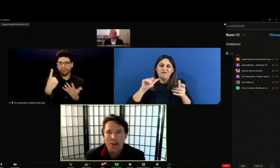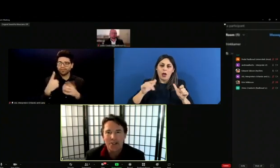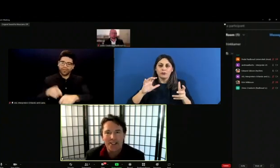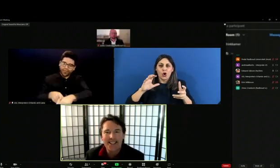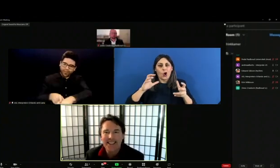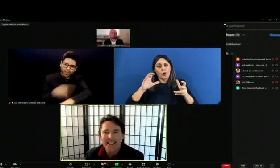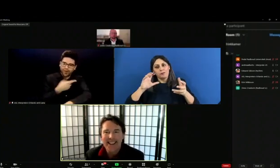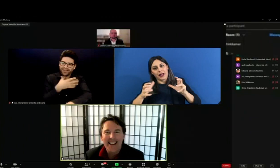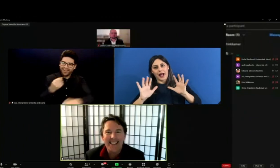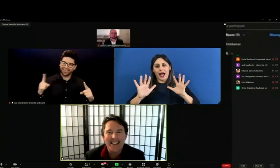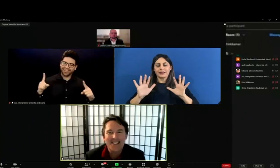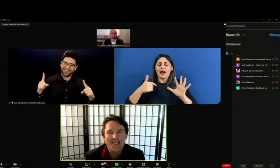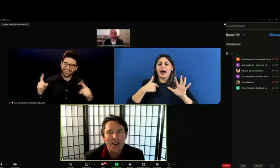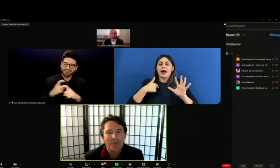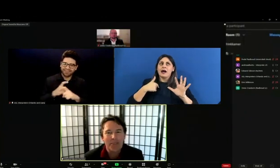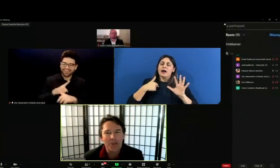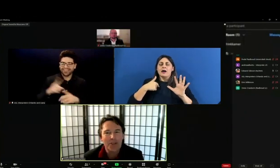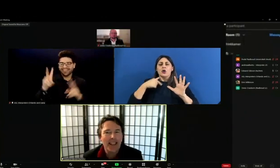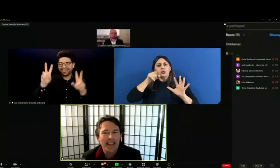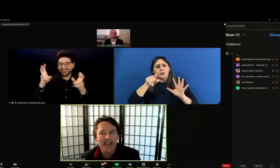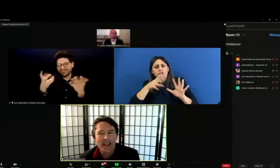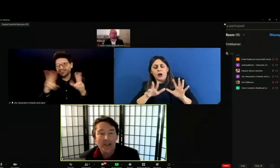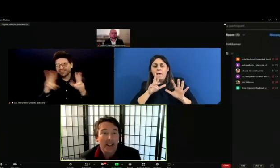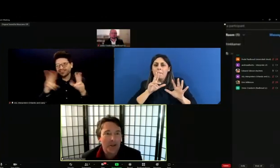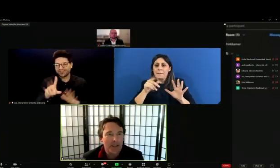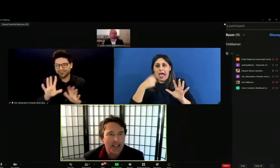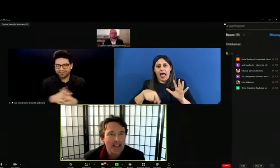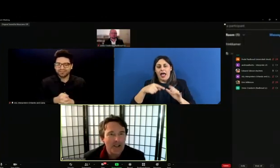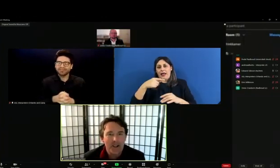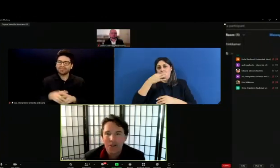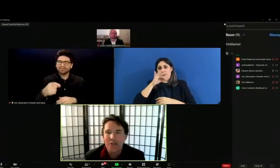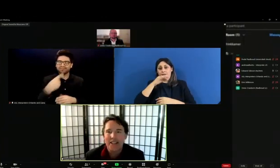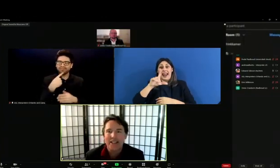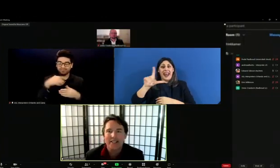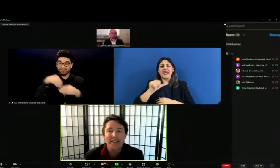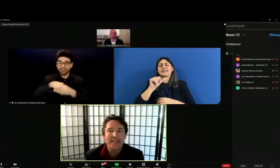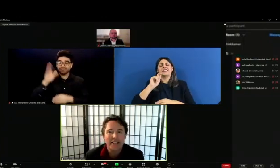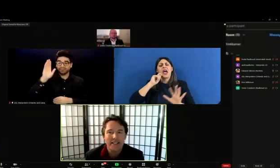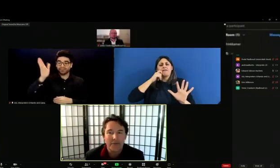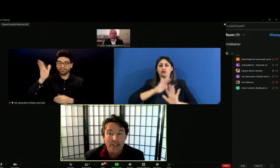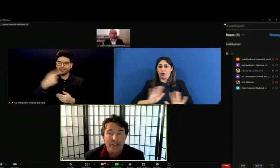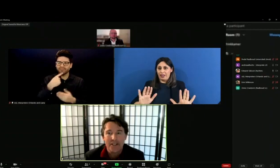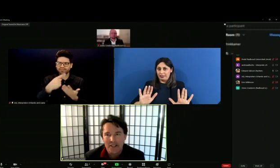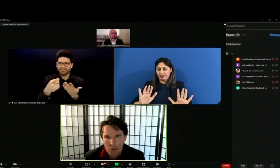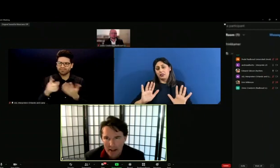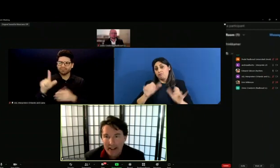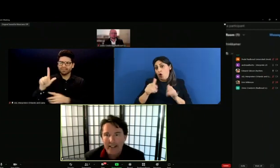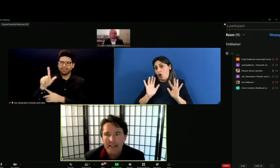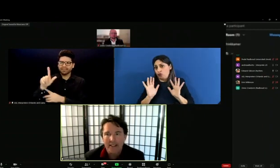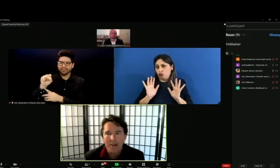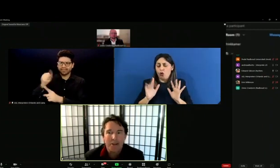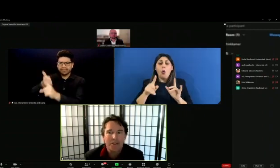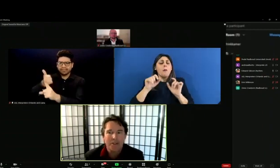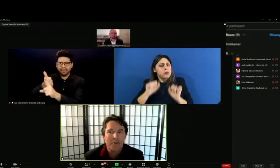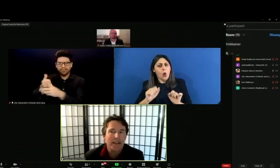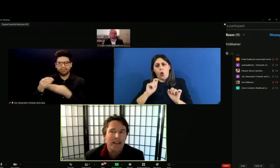complex-ish question, and that is, you say that in your presentation here, also you say that LIST is efficient in some way.